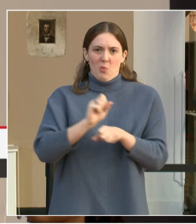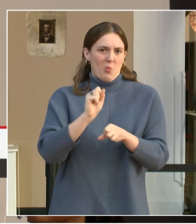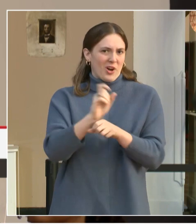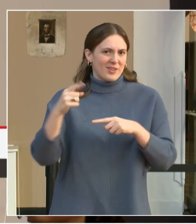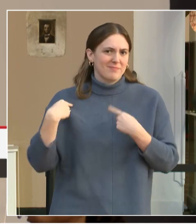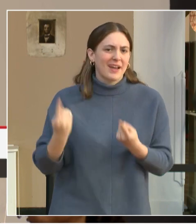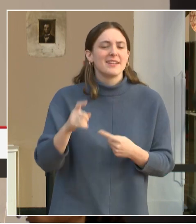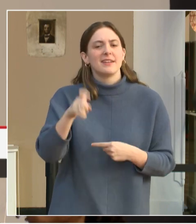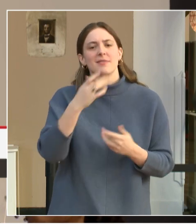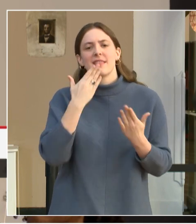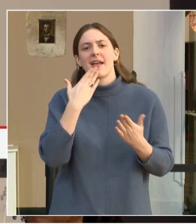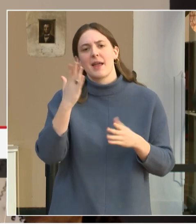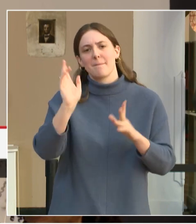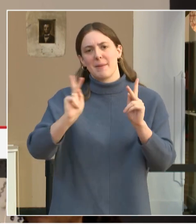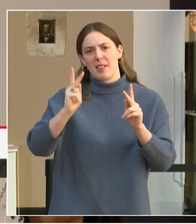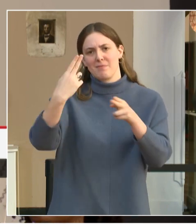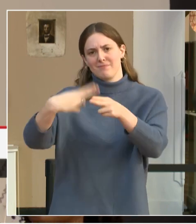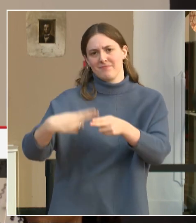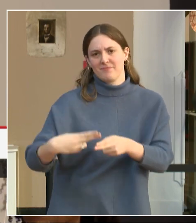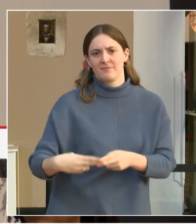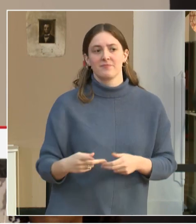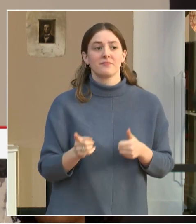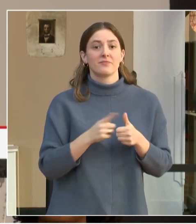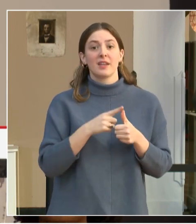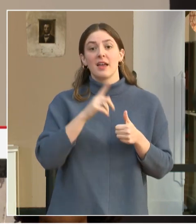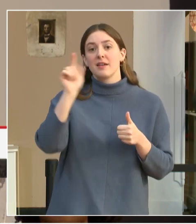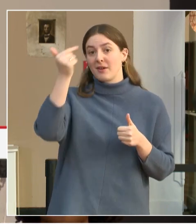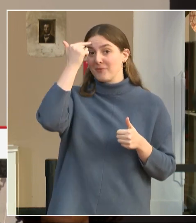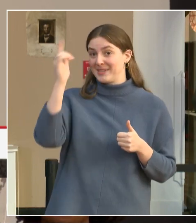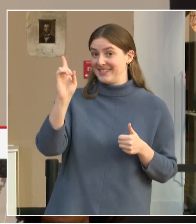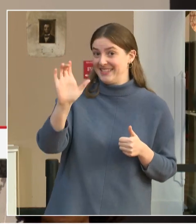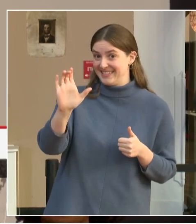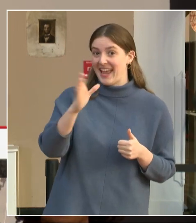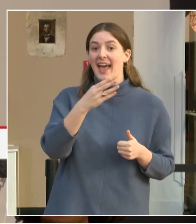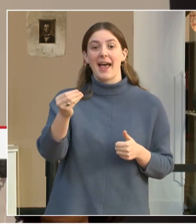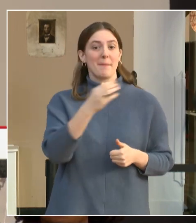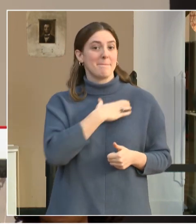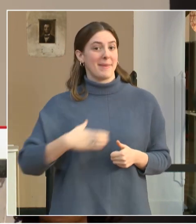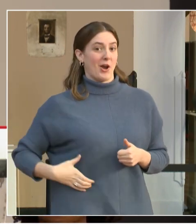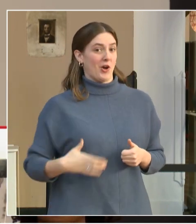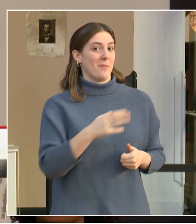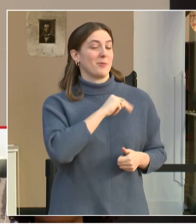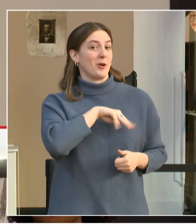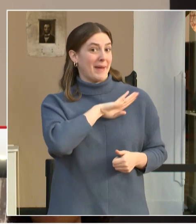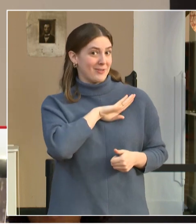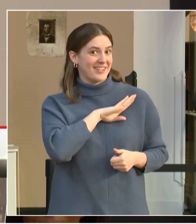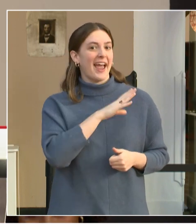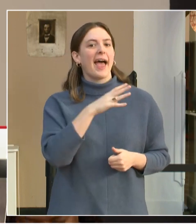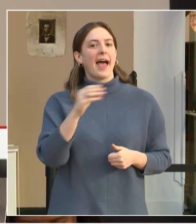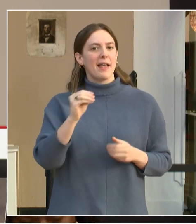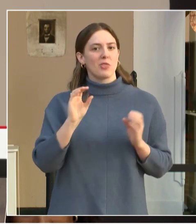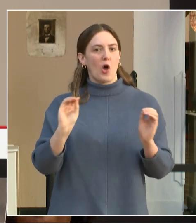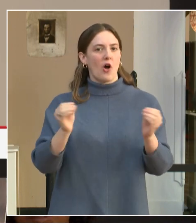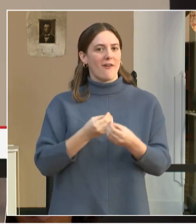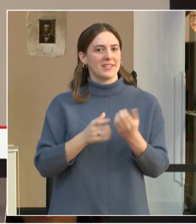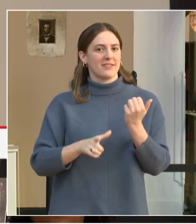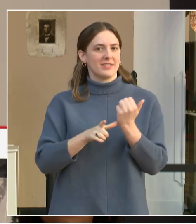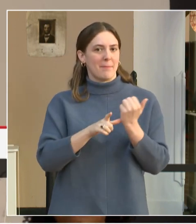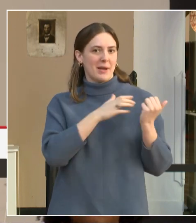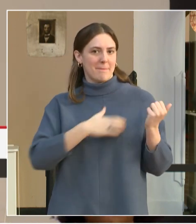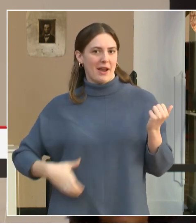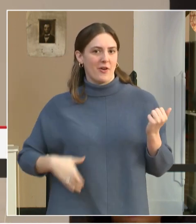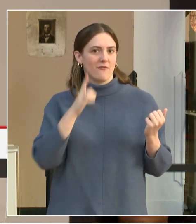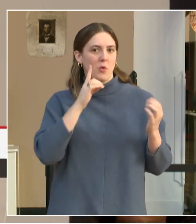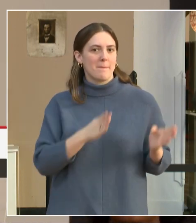some people right now. Special thank you to the government of the District of Columbia and Mayor Muriel Bowser and the Office of the Deputy Mayor for Planning